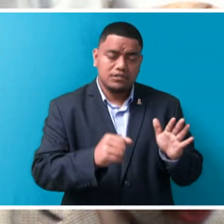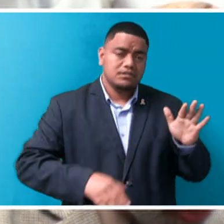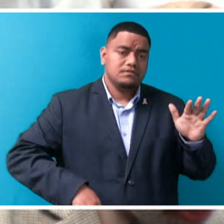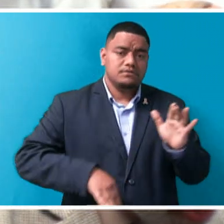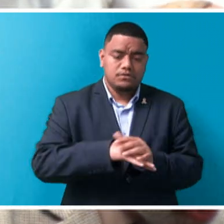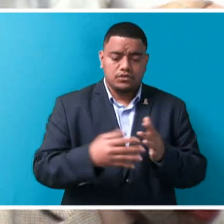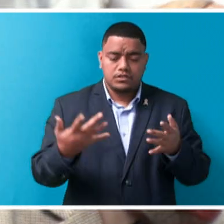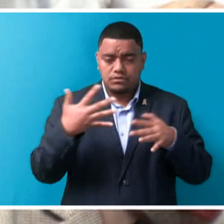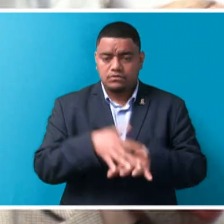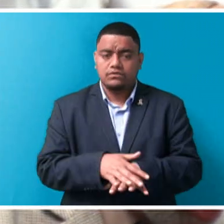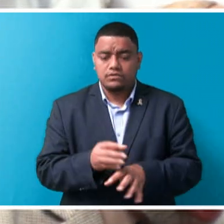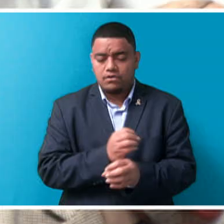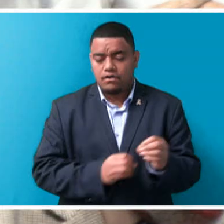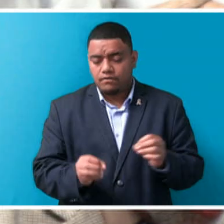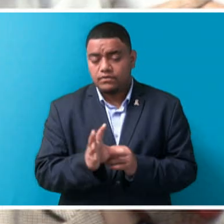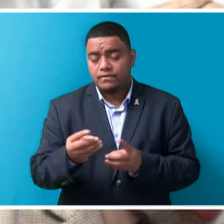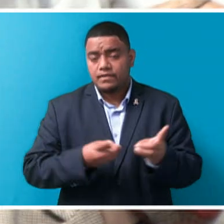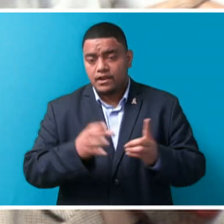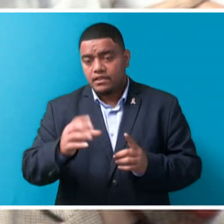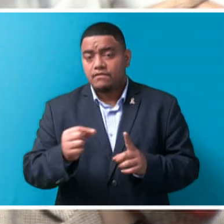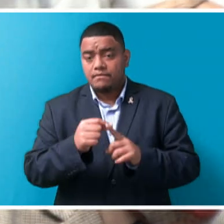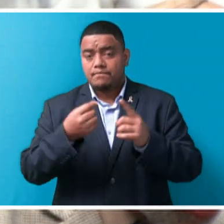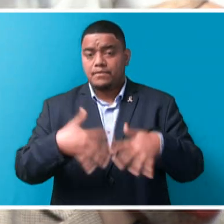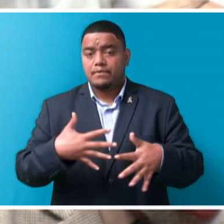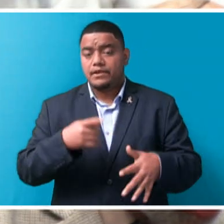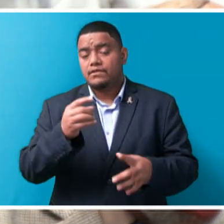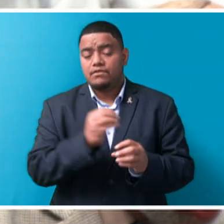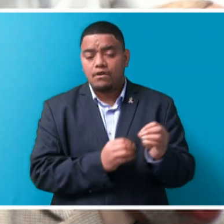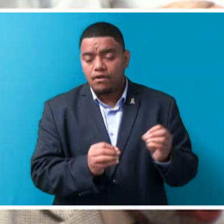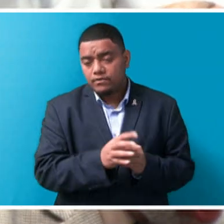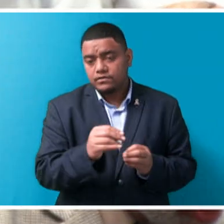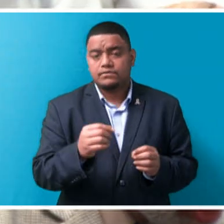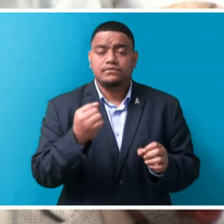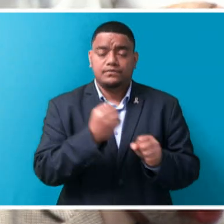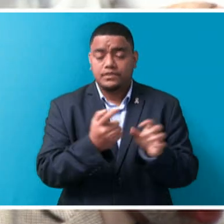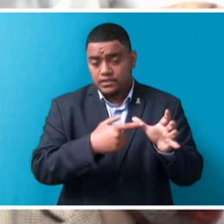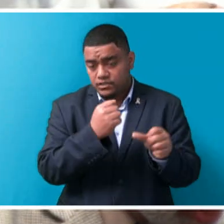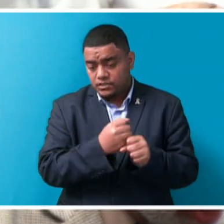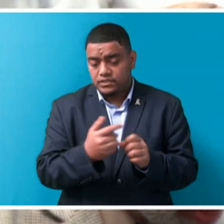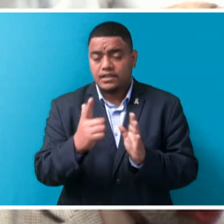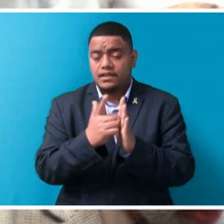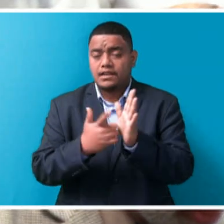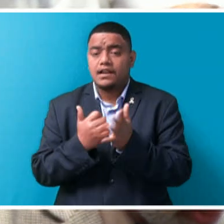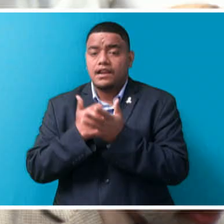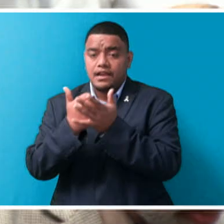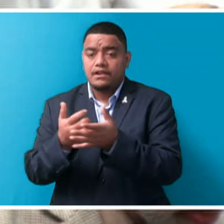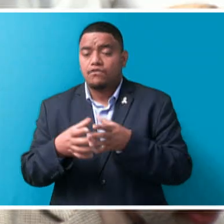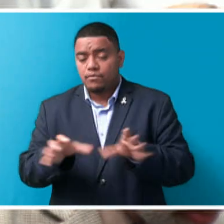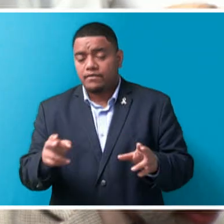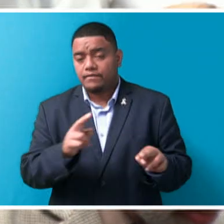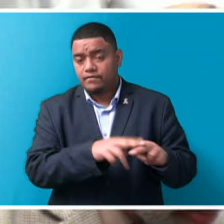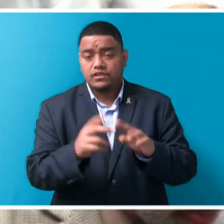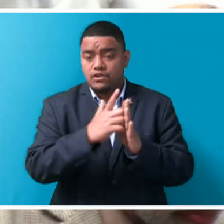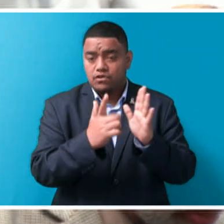included. The Office of the Director of Public Prosecutions, the Office of the Solicitor General, the Legal Aid Commission, the Fiji Law Society,